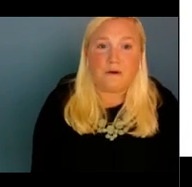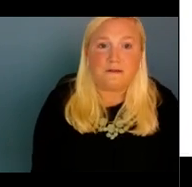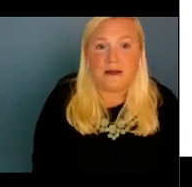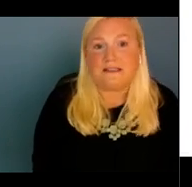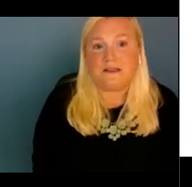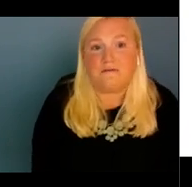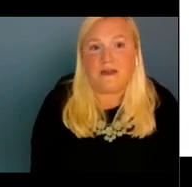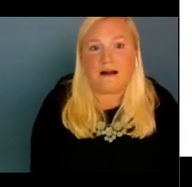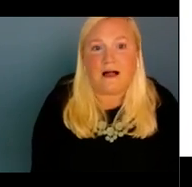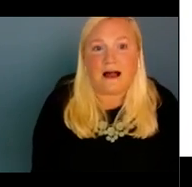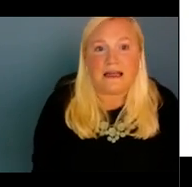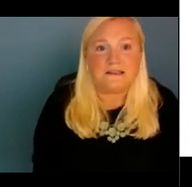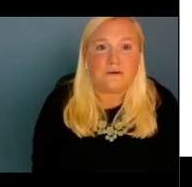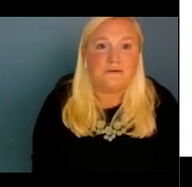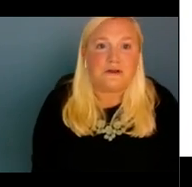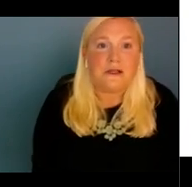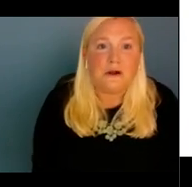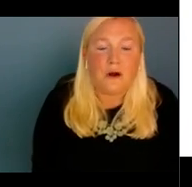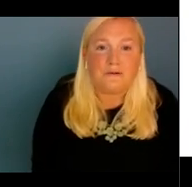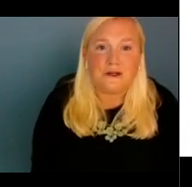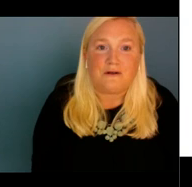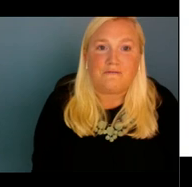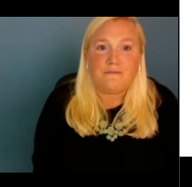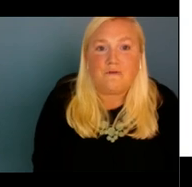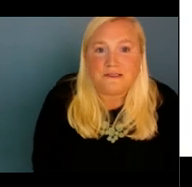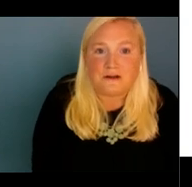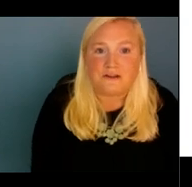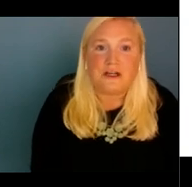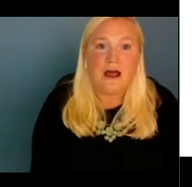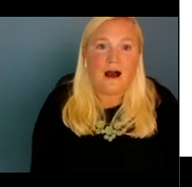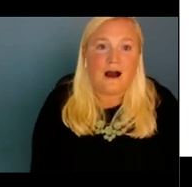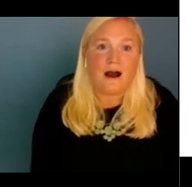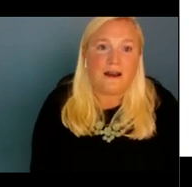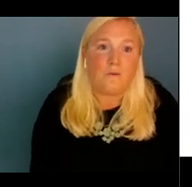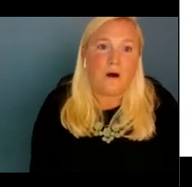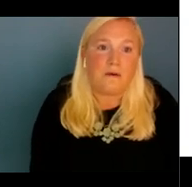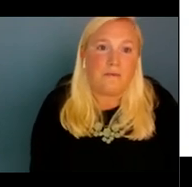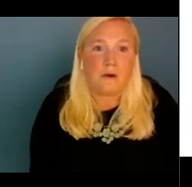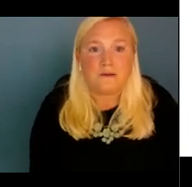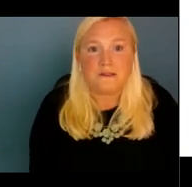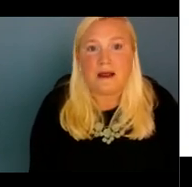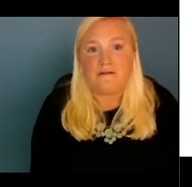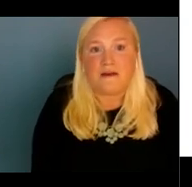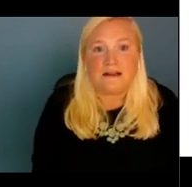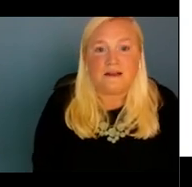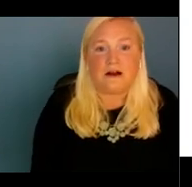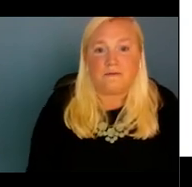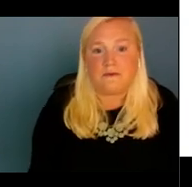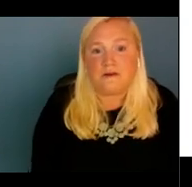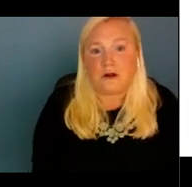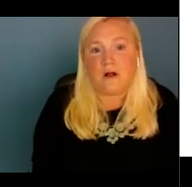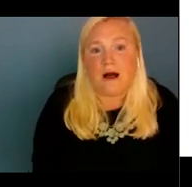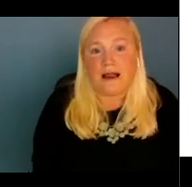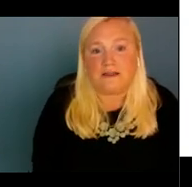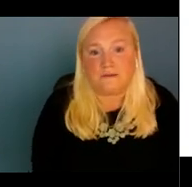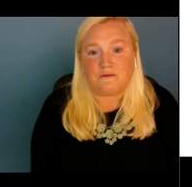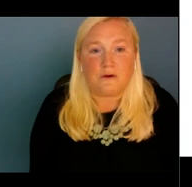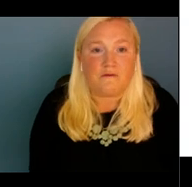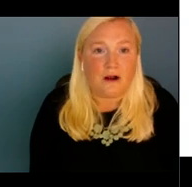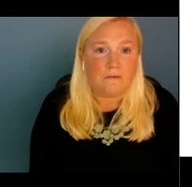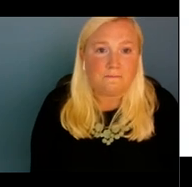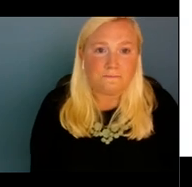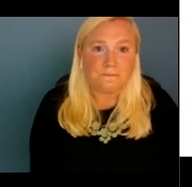team approach would best serve that client. So doing your own sort of research on what would most benefit your